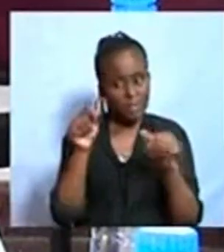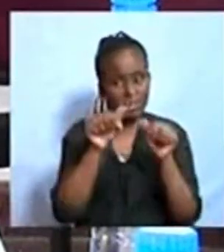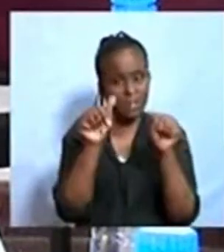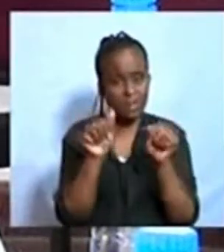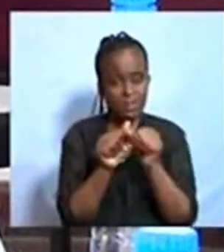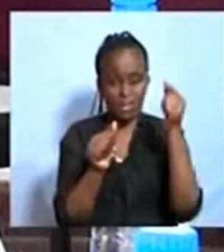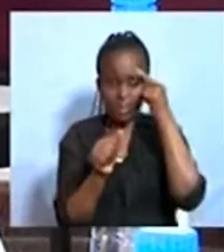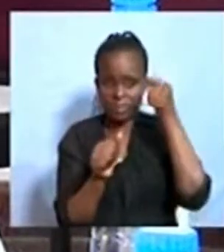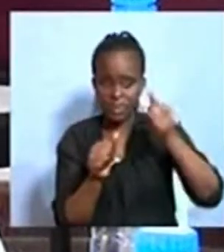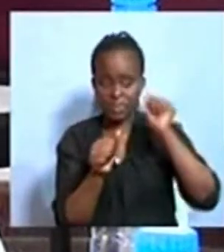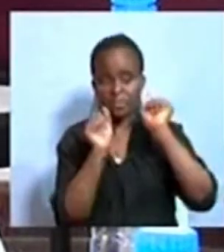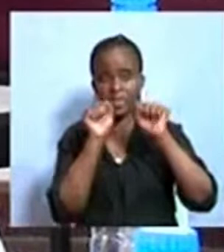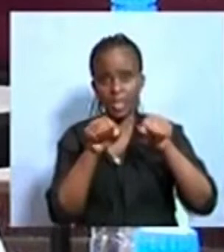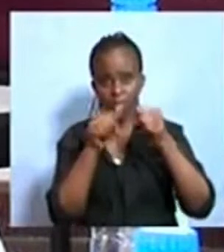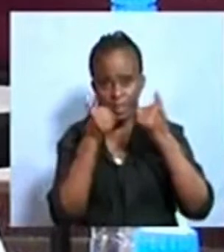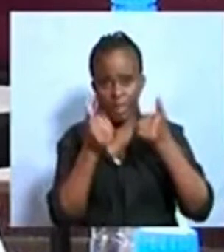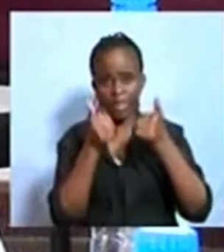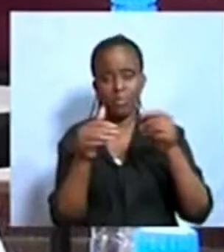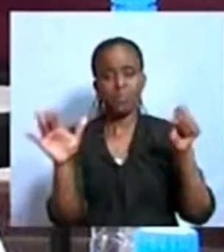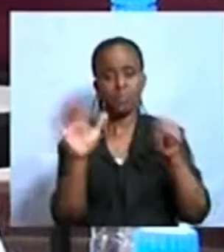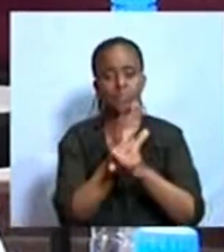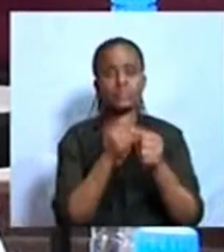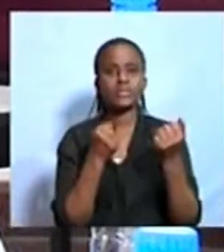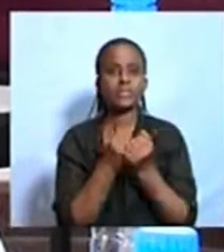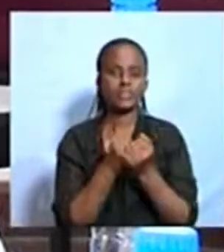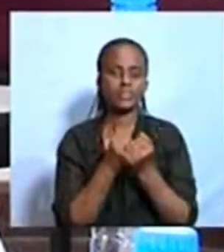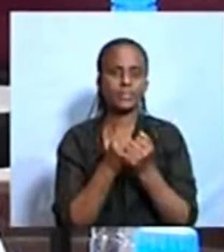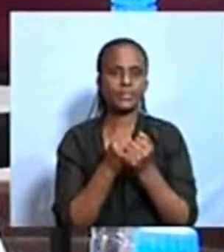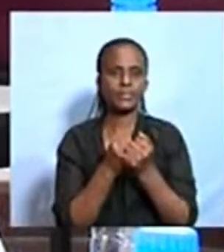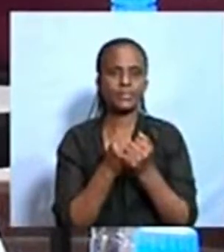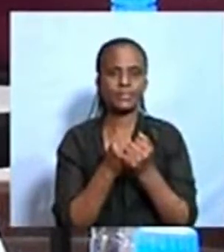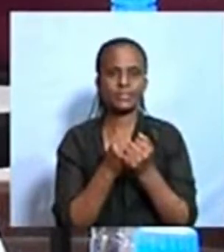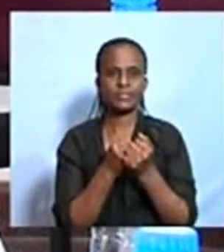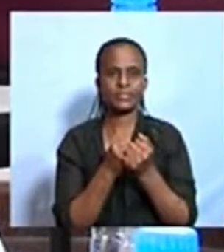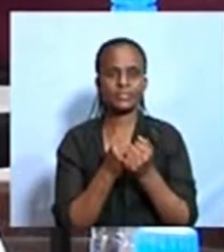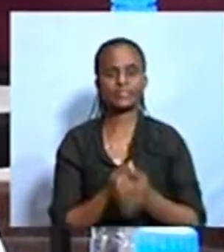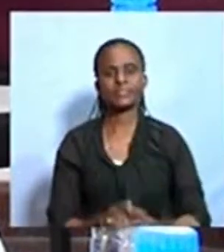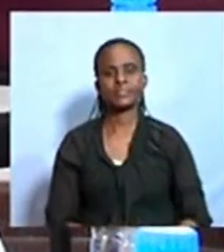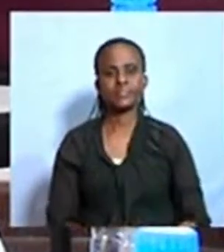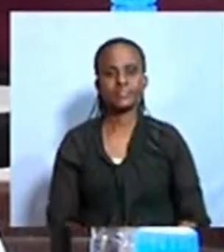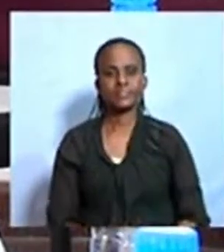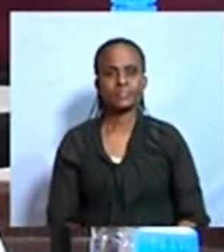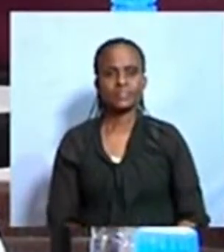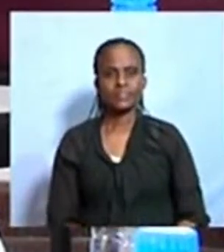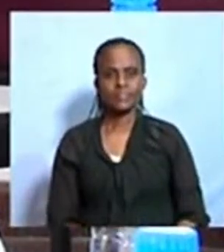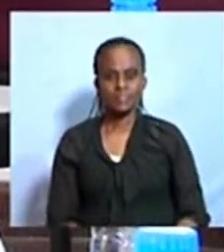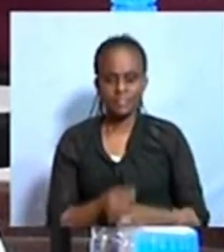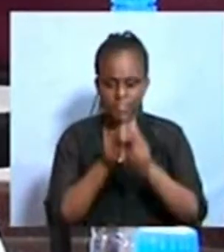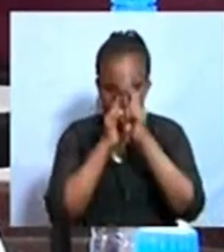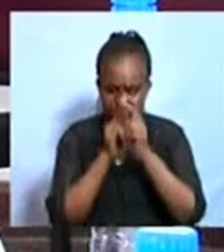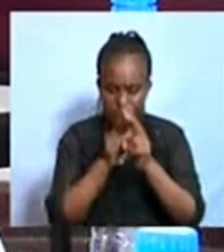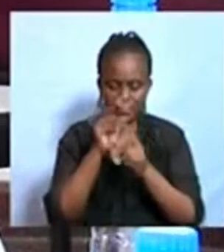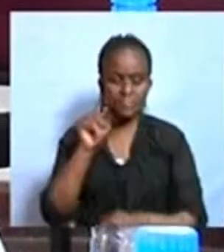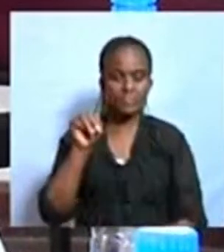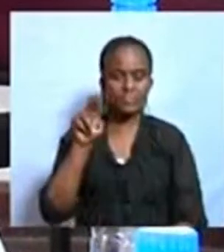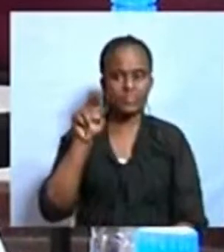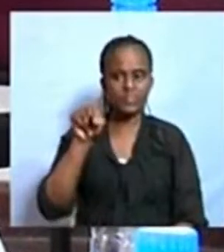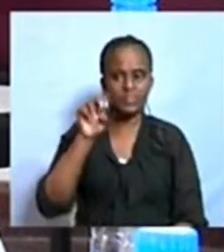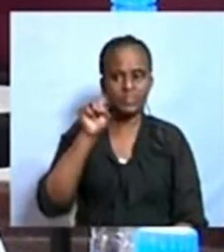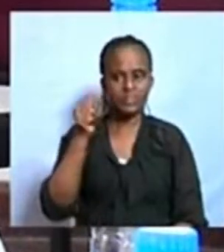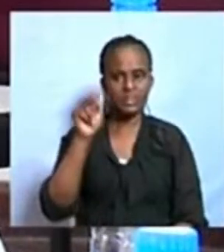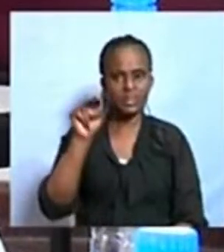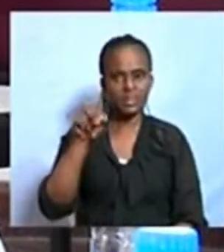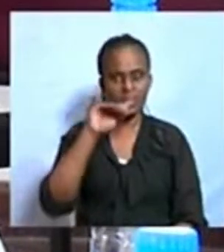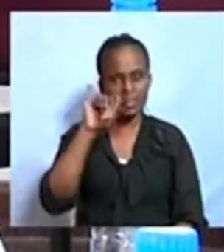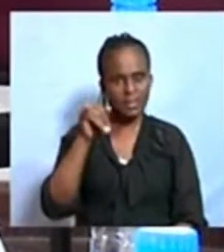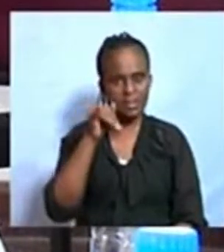government should be able to fully support. Honorable Msanje, on the discussion on the kind